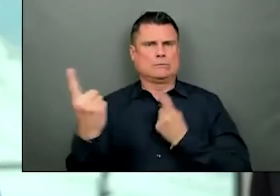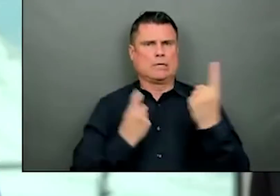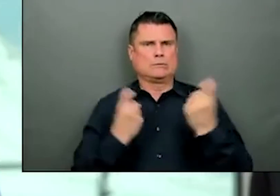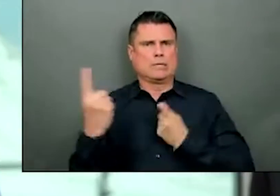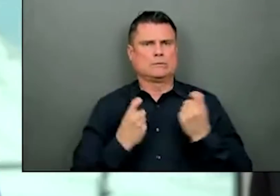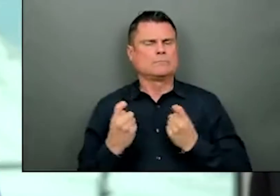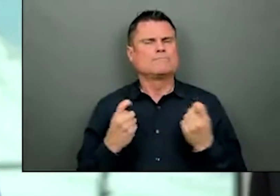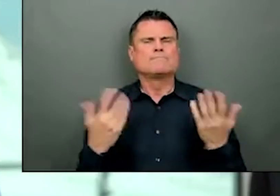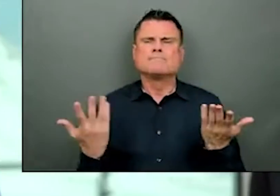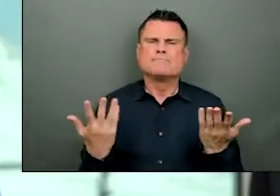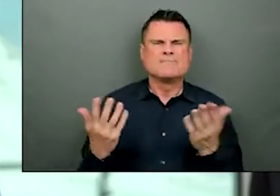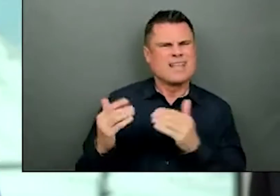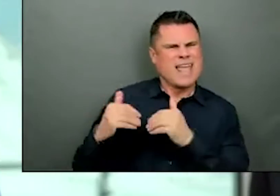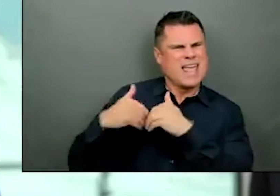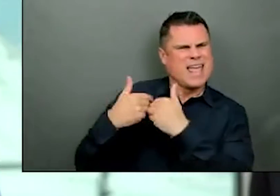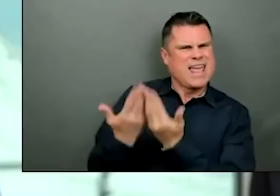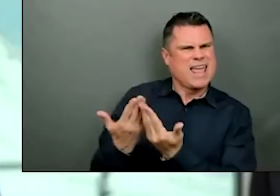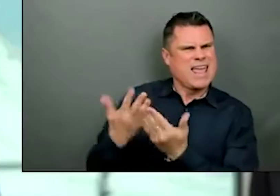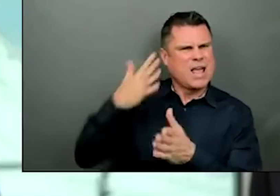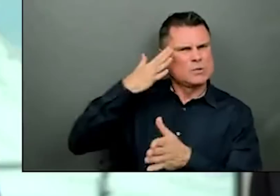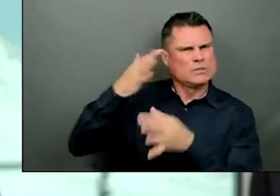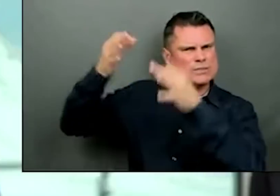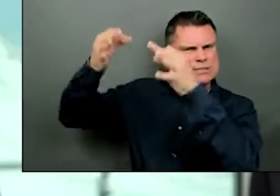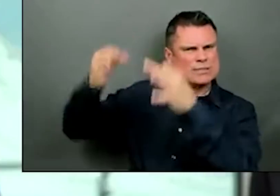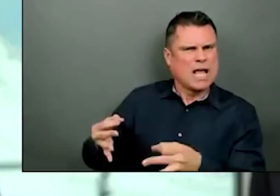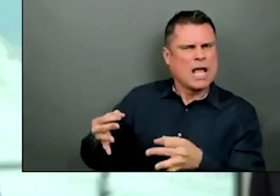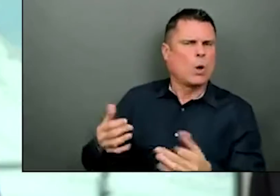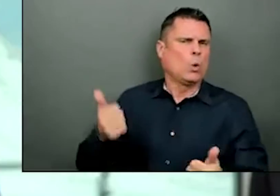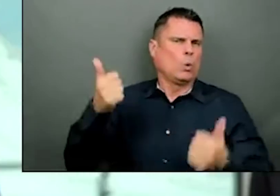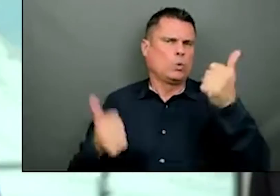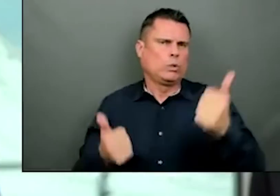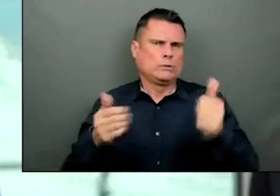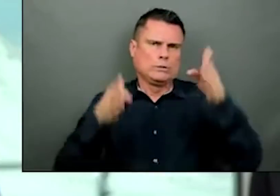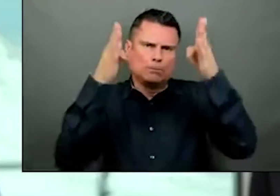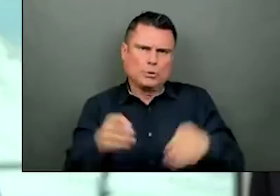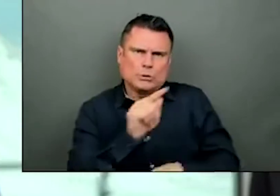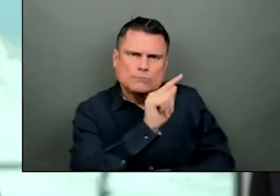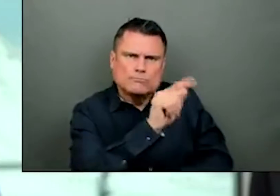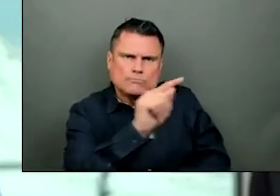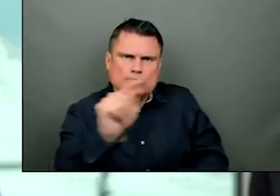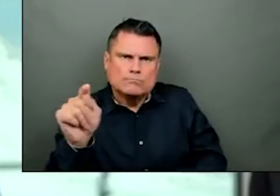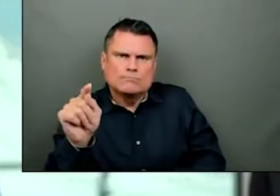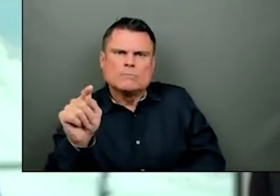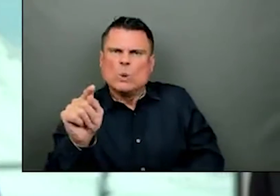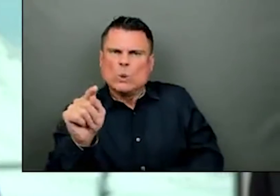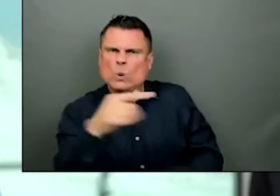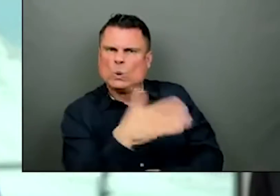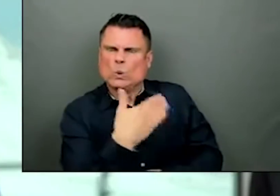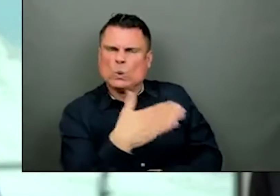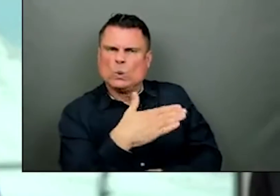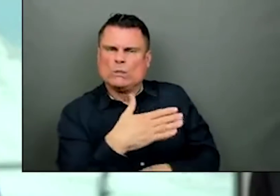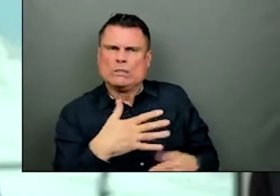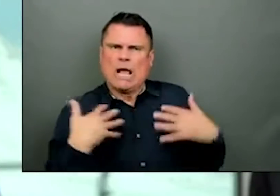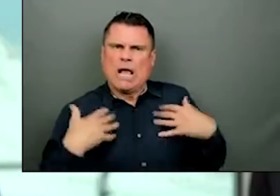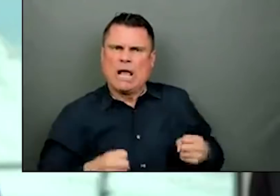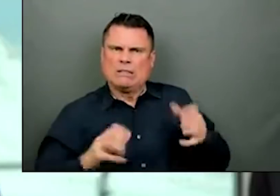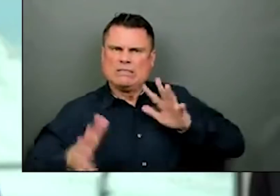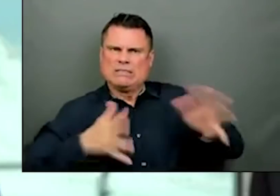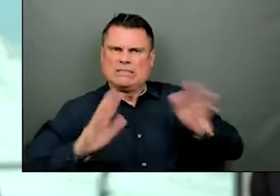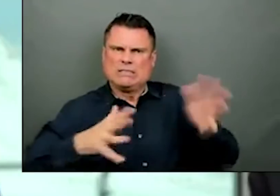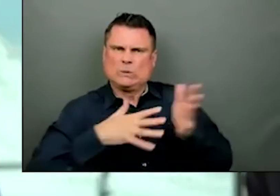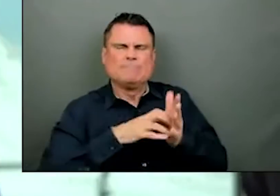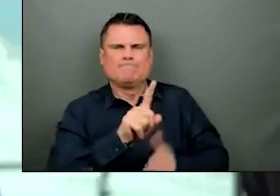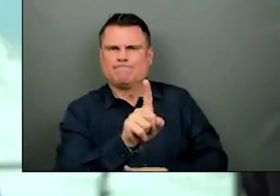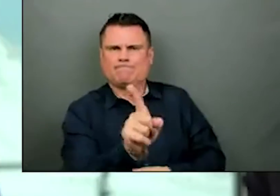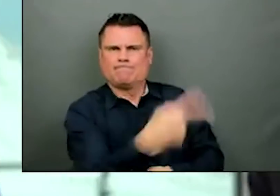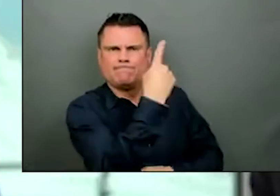vulnerable? And I understand there's a wide range of serious illnesses, and some people are wondering how that was determined. Well, I can